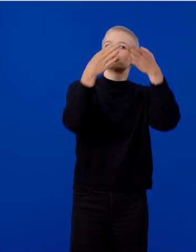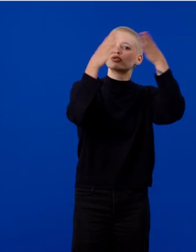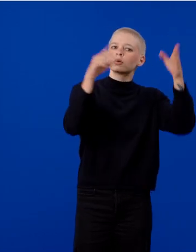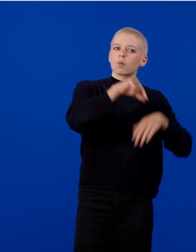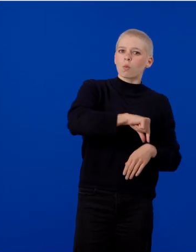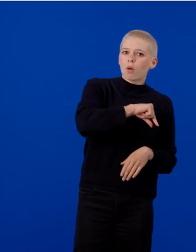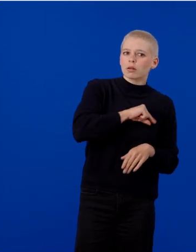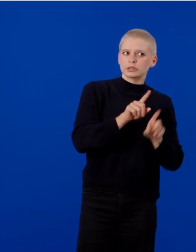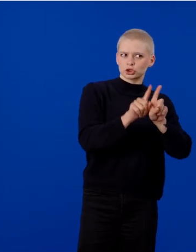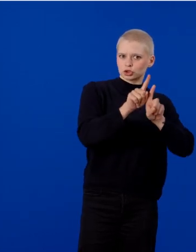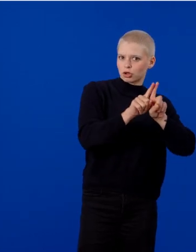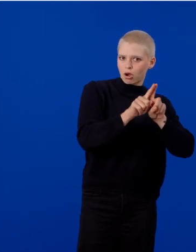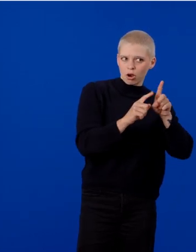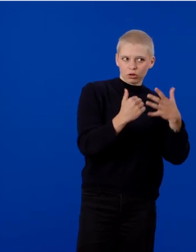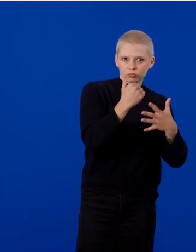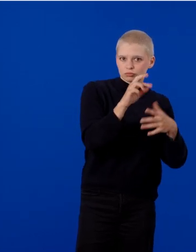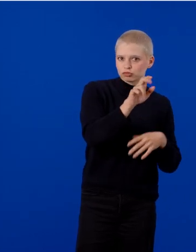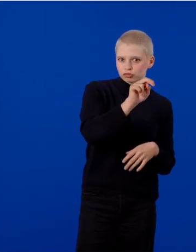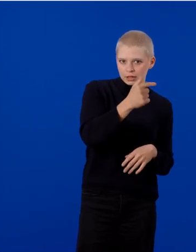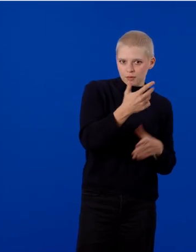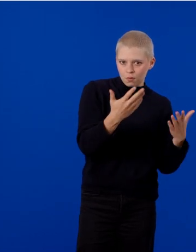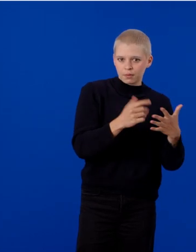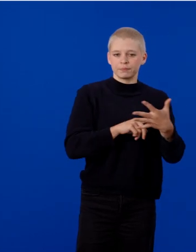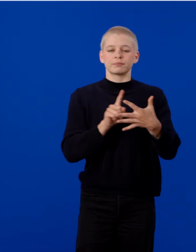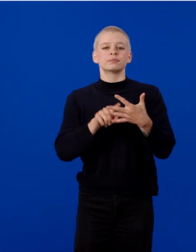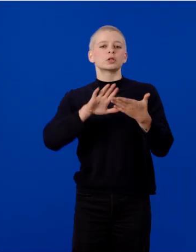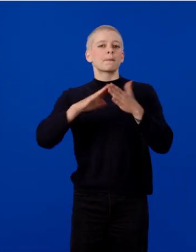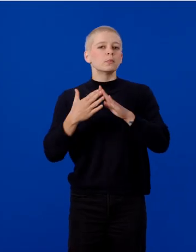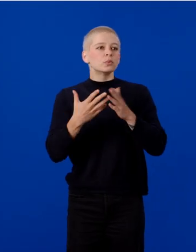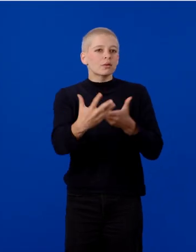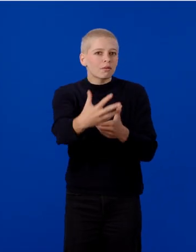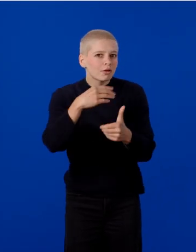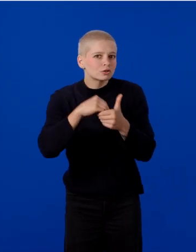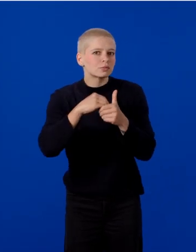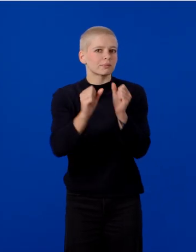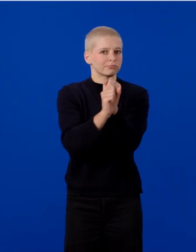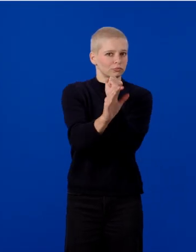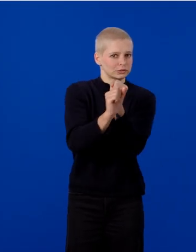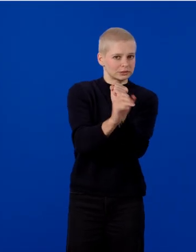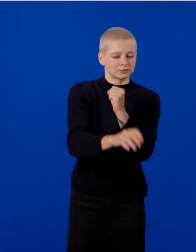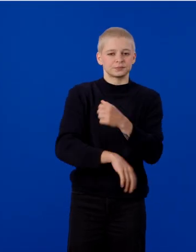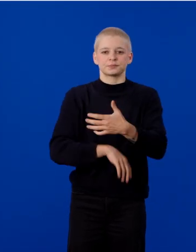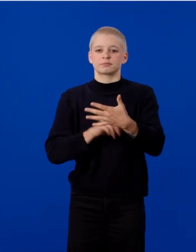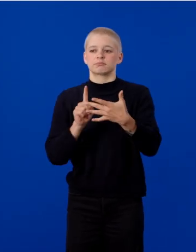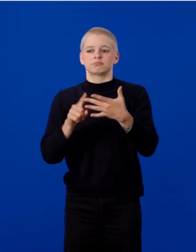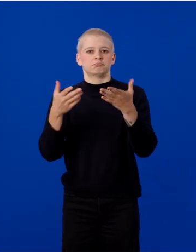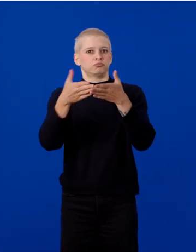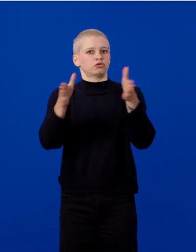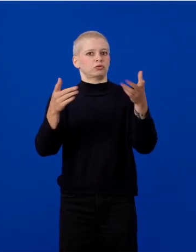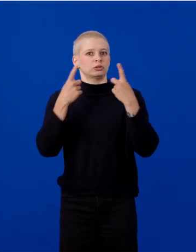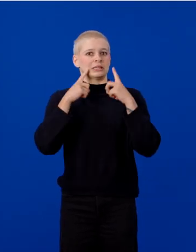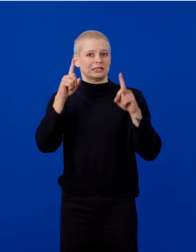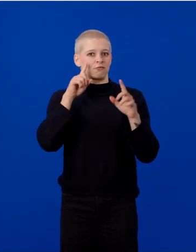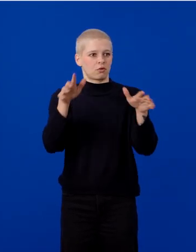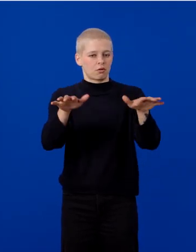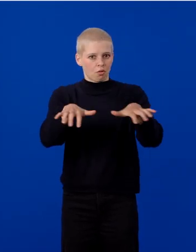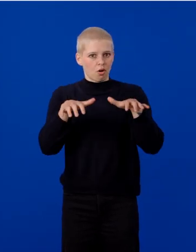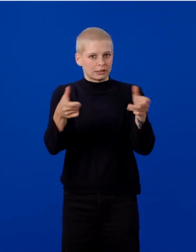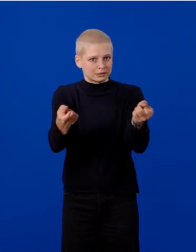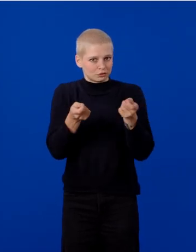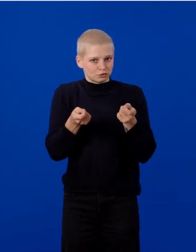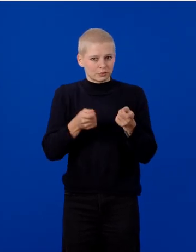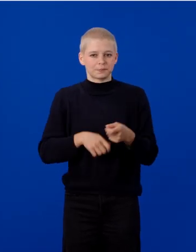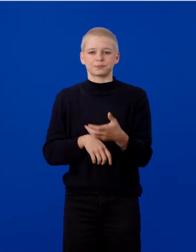rating, community engagement and press coverage, its general success in audience engagement,